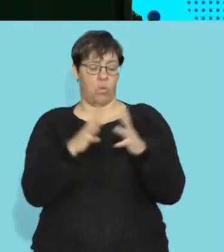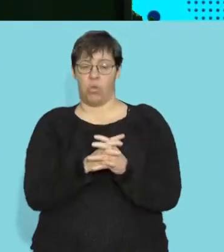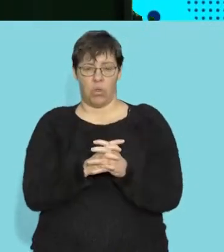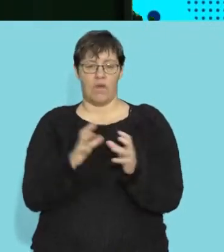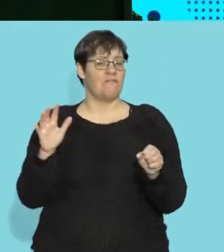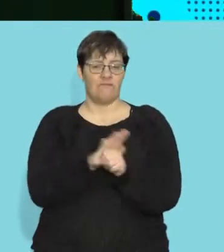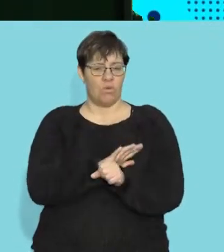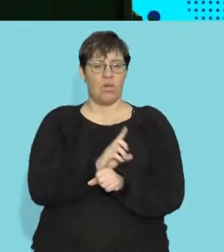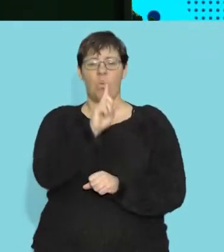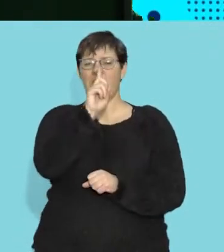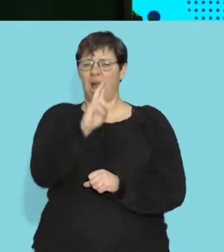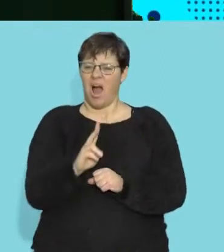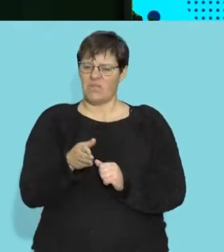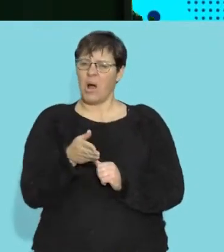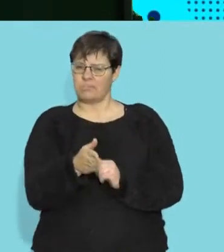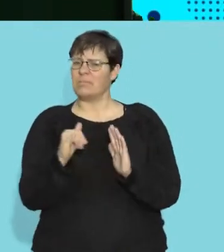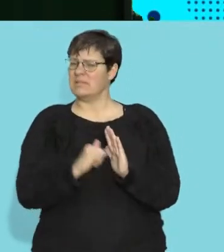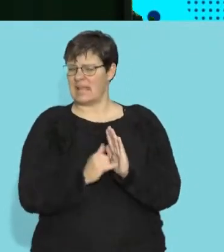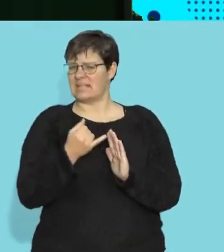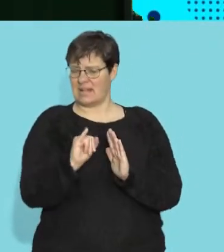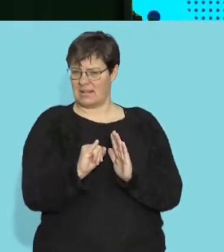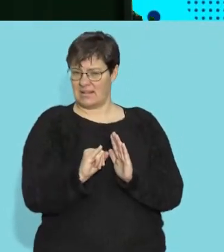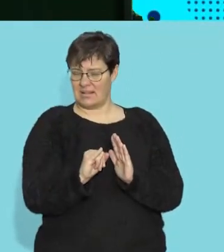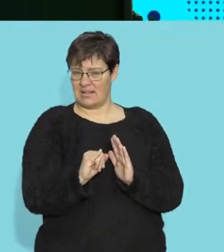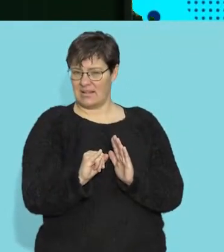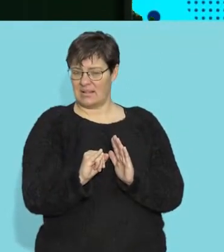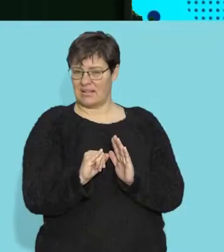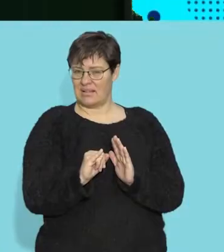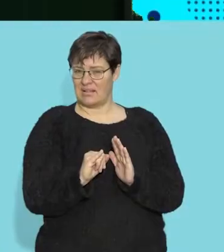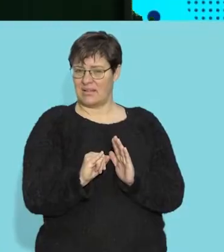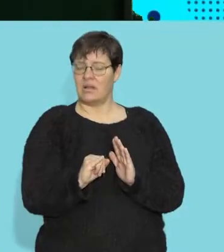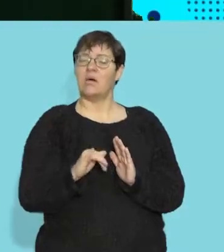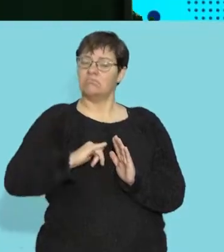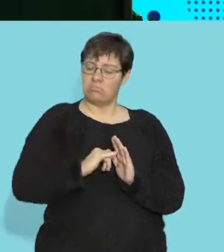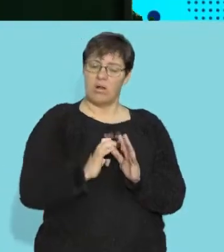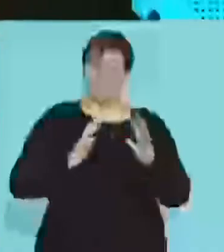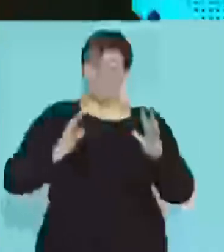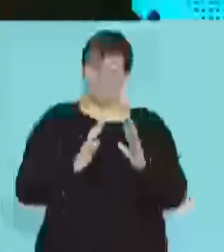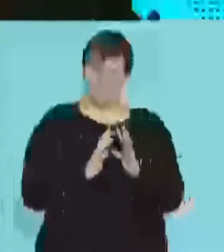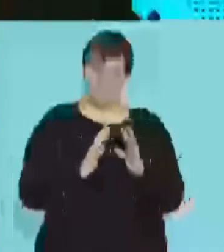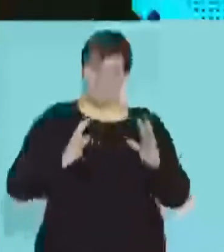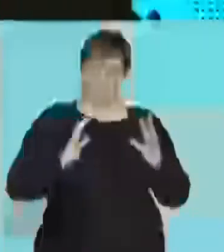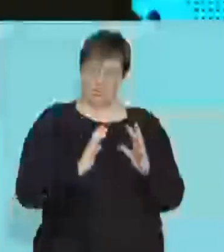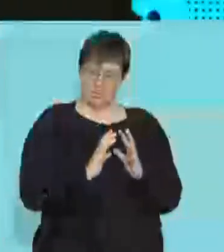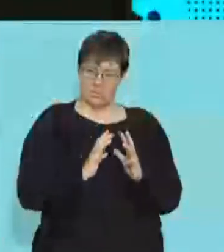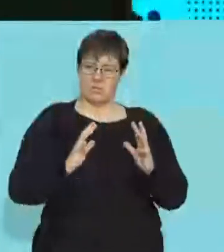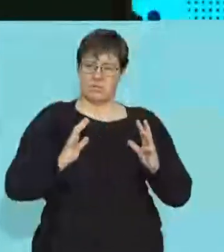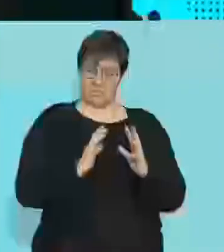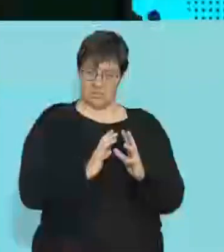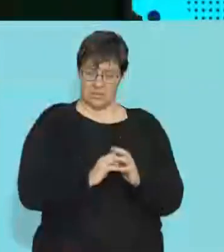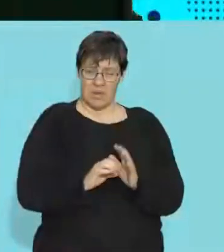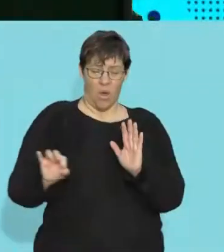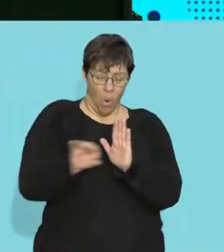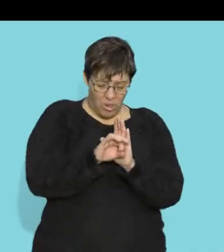don't totally deflate and then inflate. There's this residual volume with the lungs